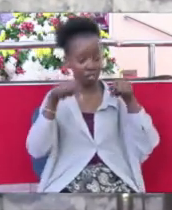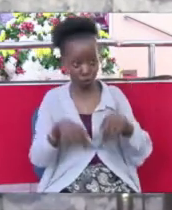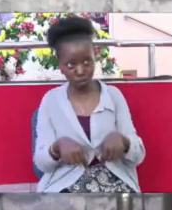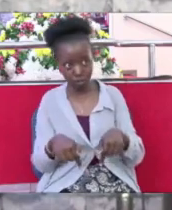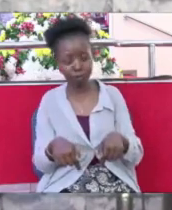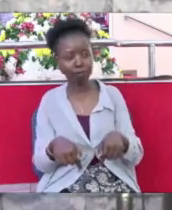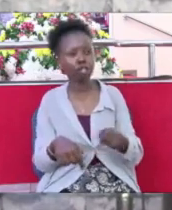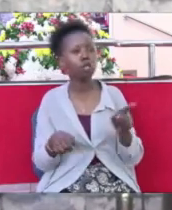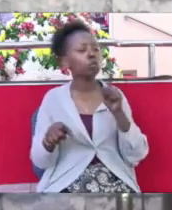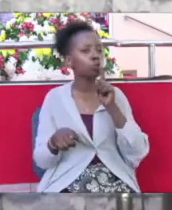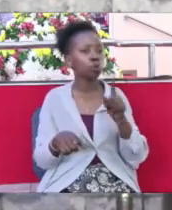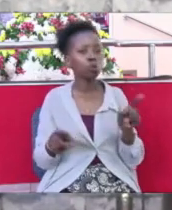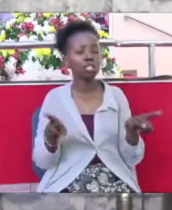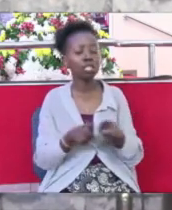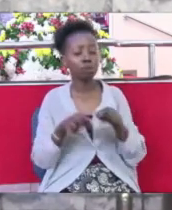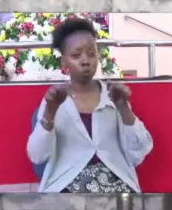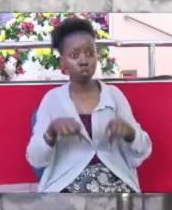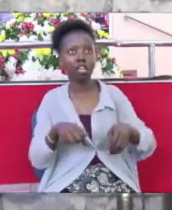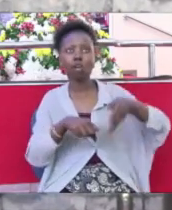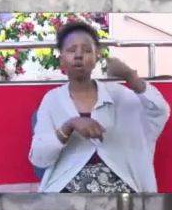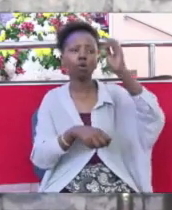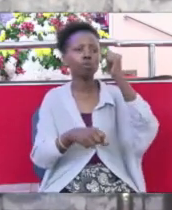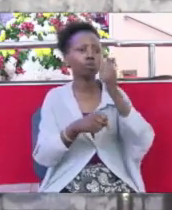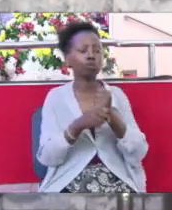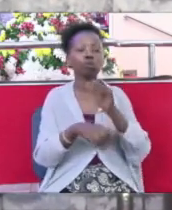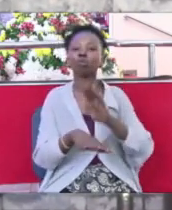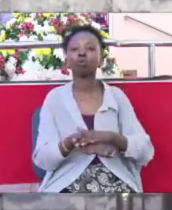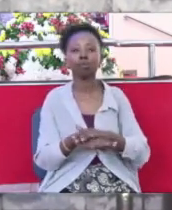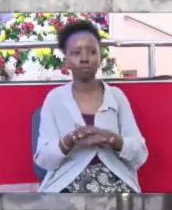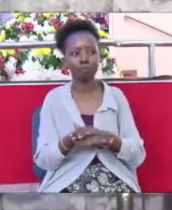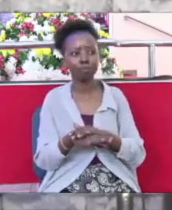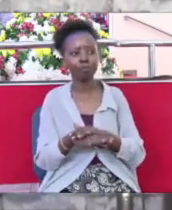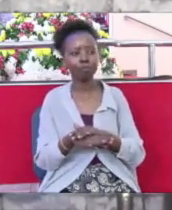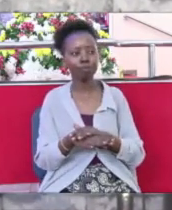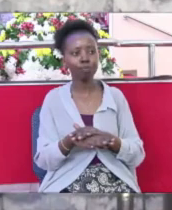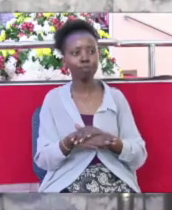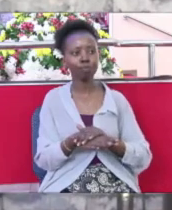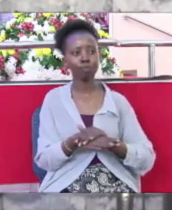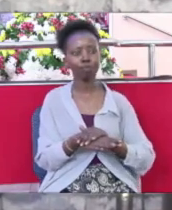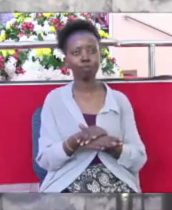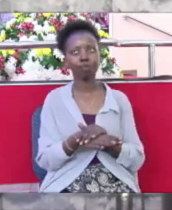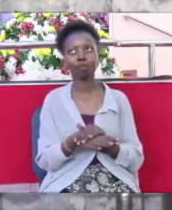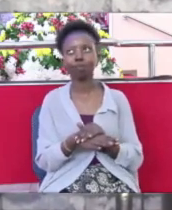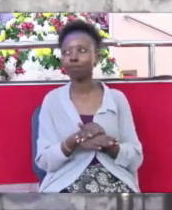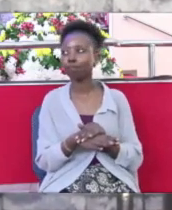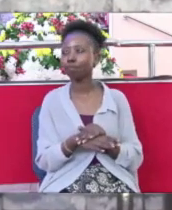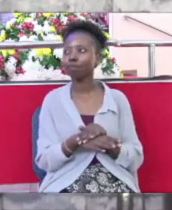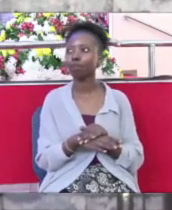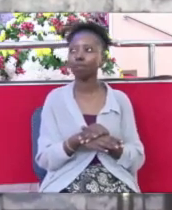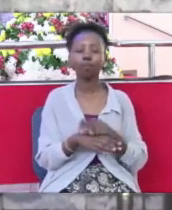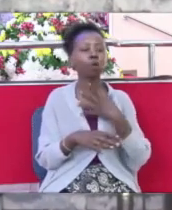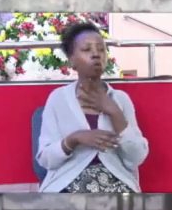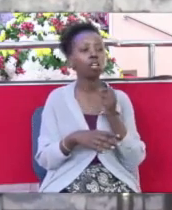So even today, He's doing good. And in the next few minutes, I would like we look